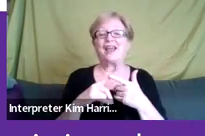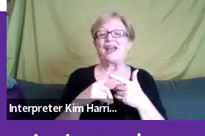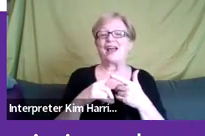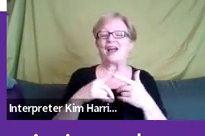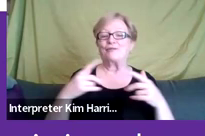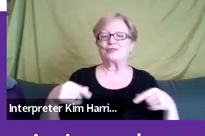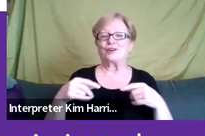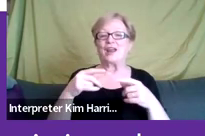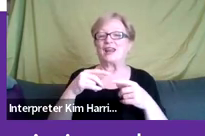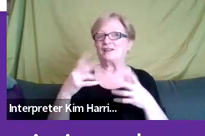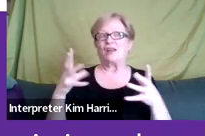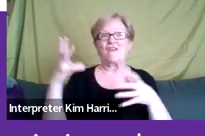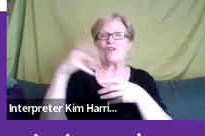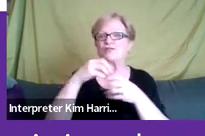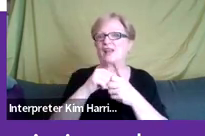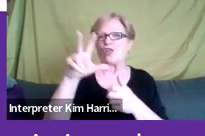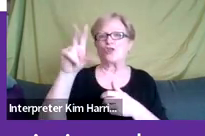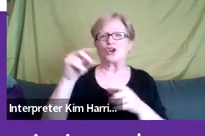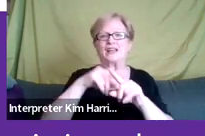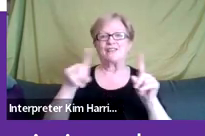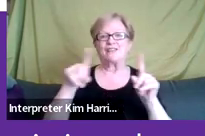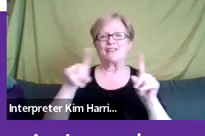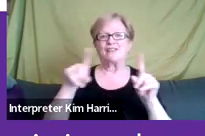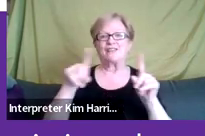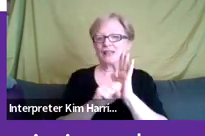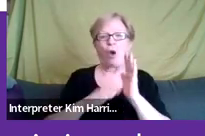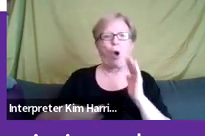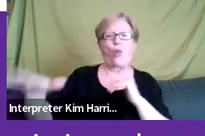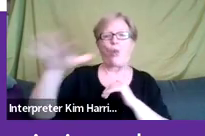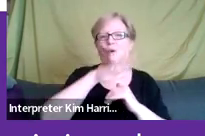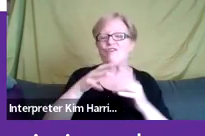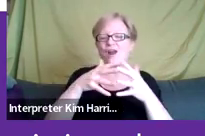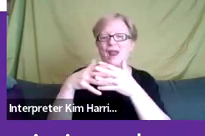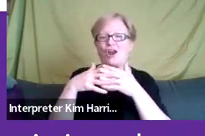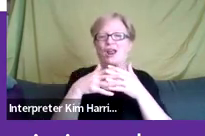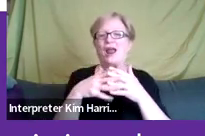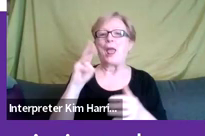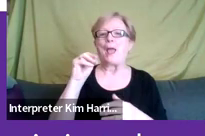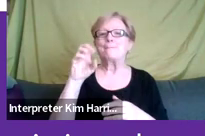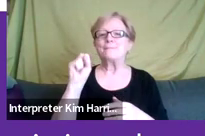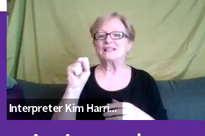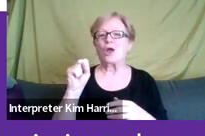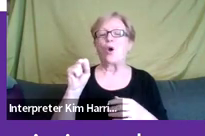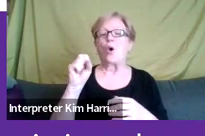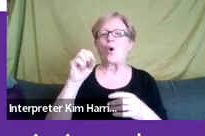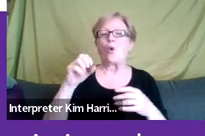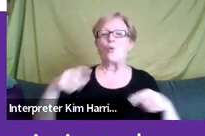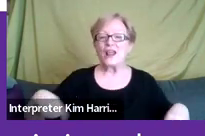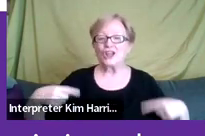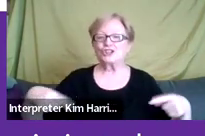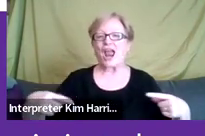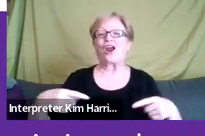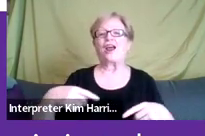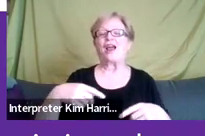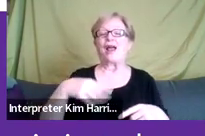30 states across America, there's a Miss Wheelchair competition. So that was really